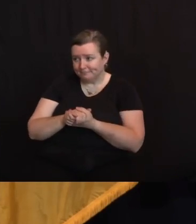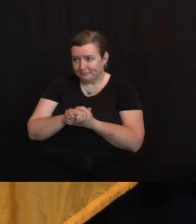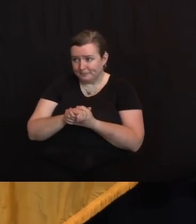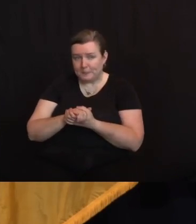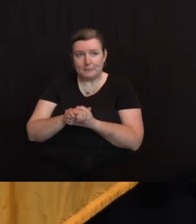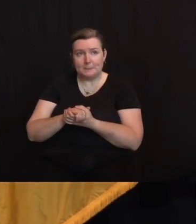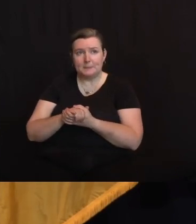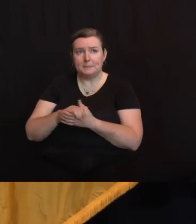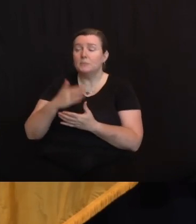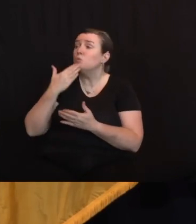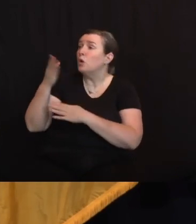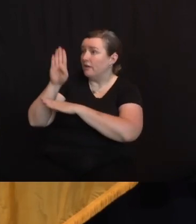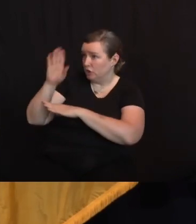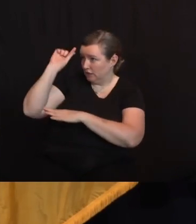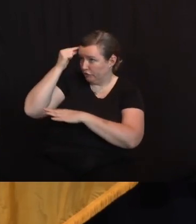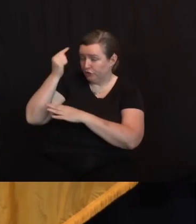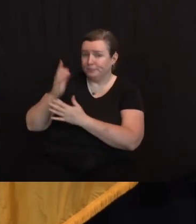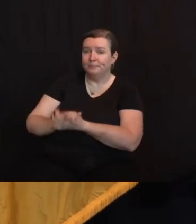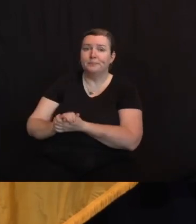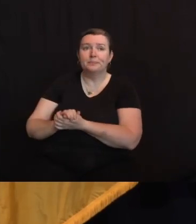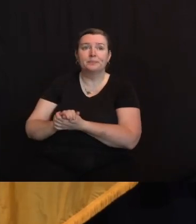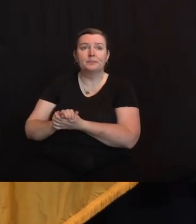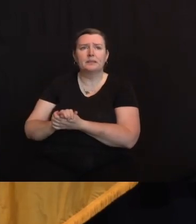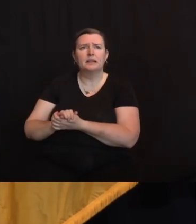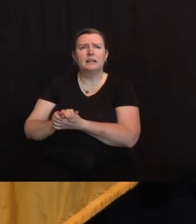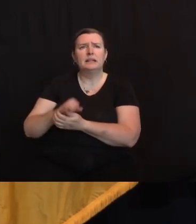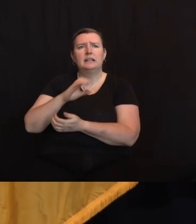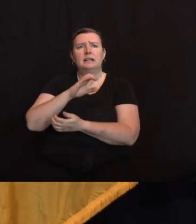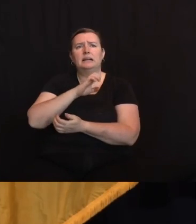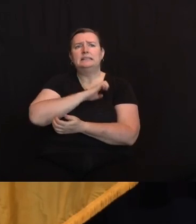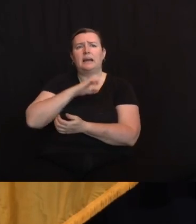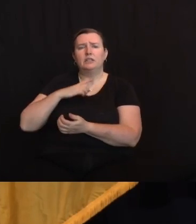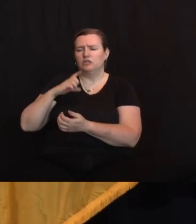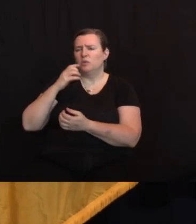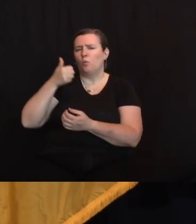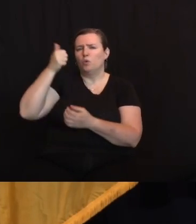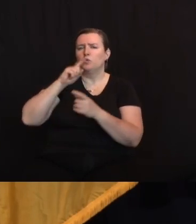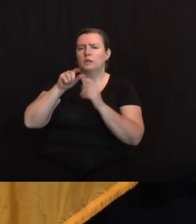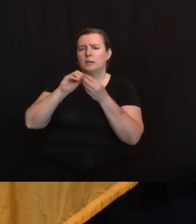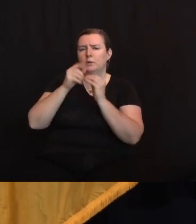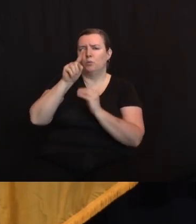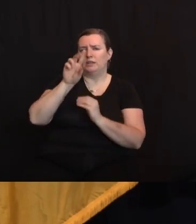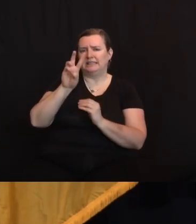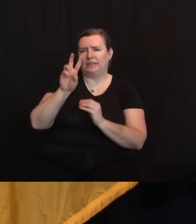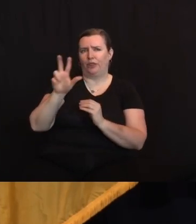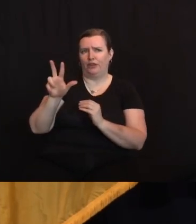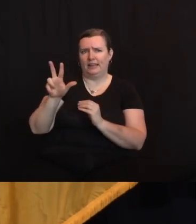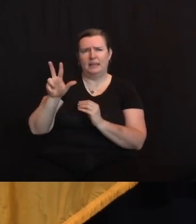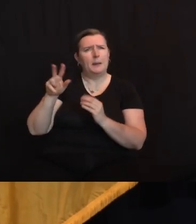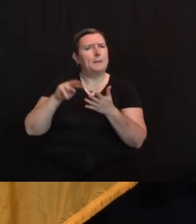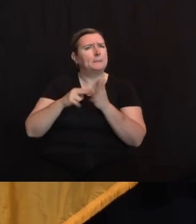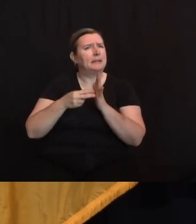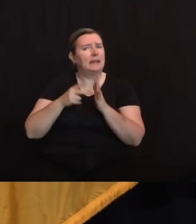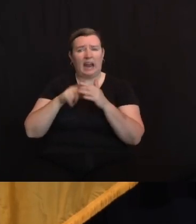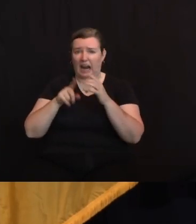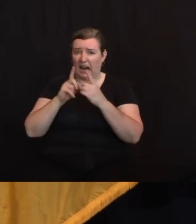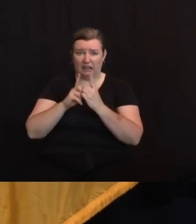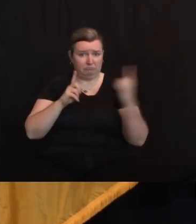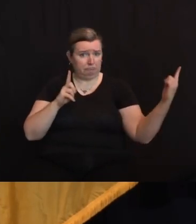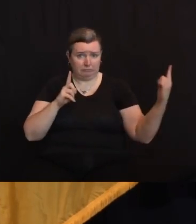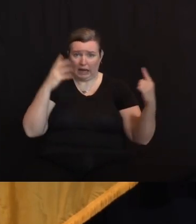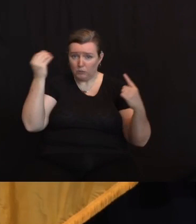afternoon, Governor. Executive Order 163, which calls for those who cannot social distance outdoors to wear masks, how